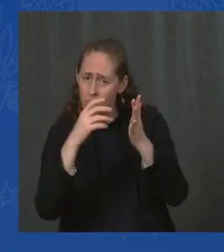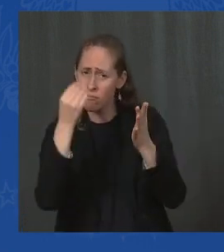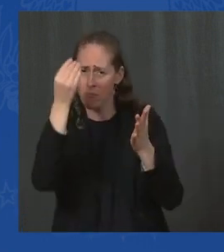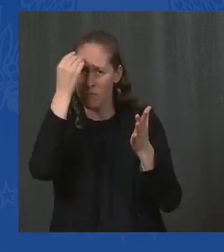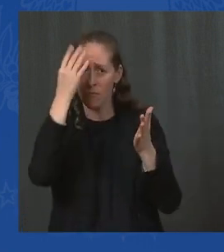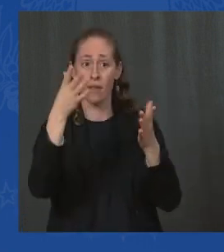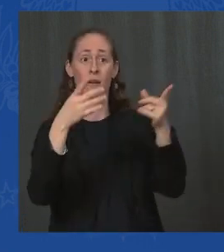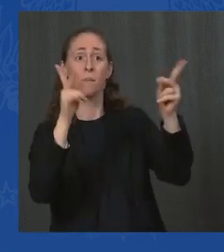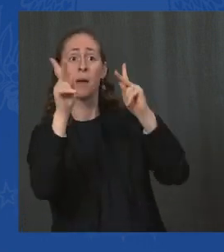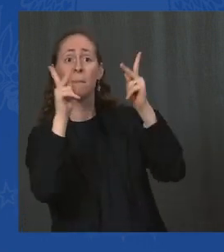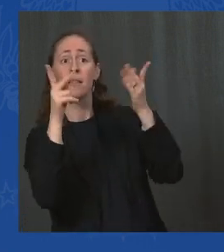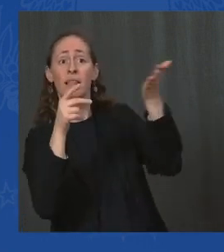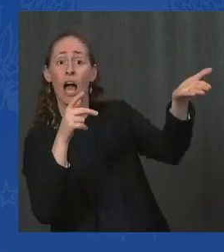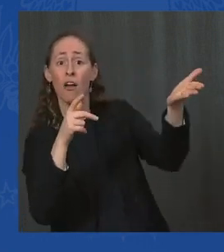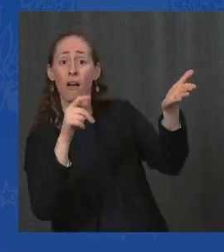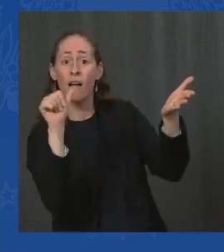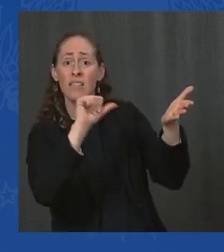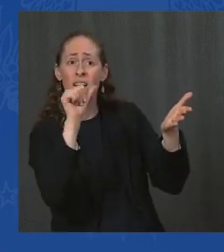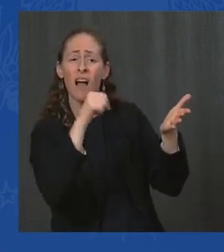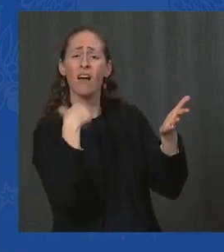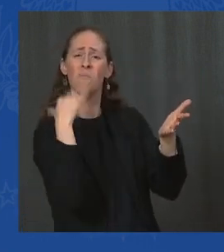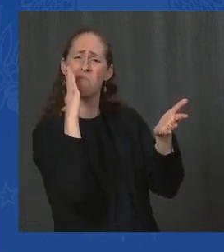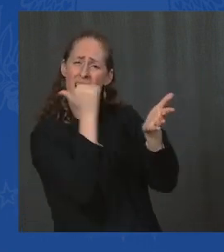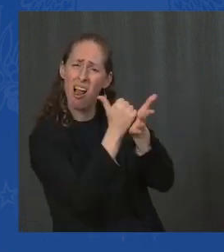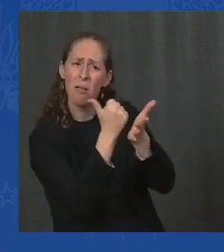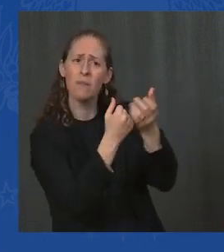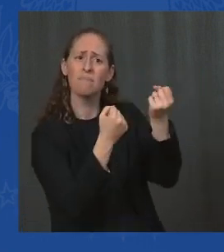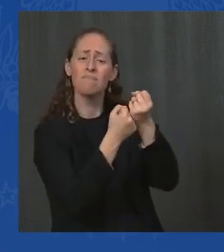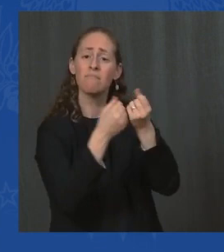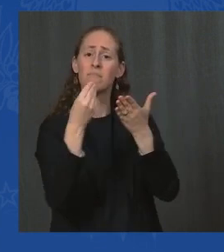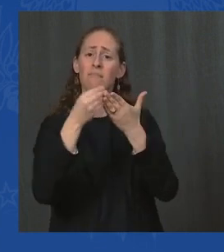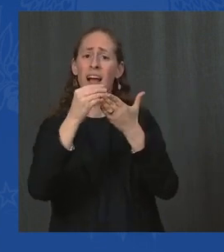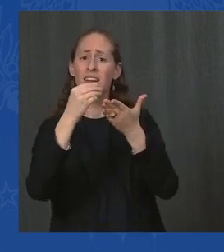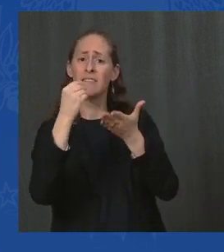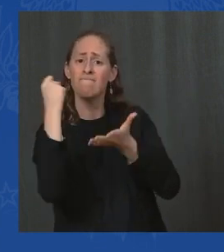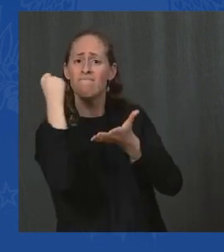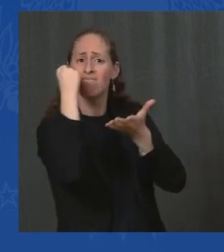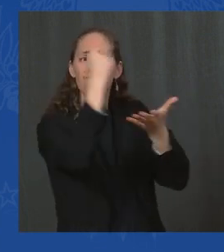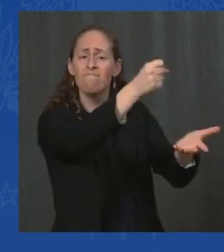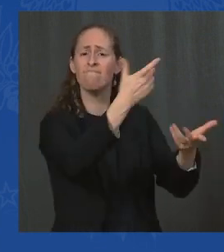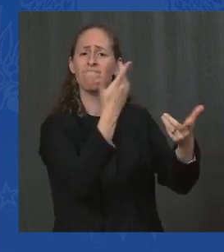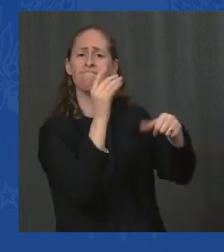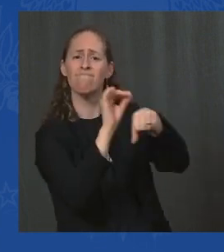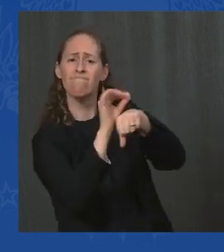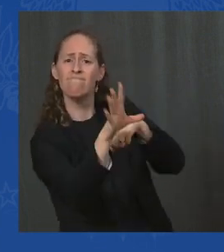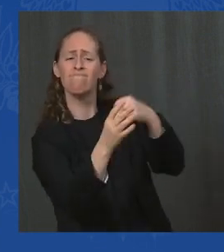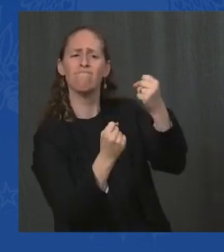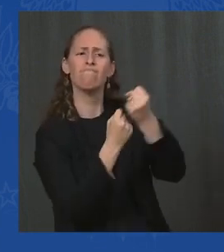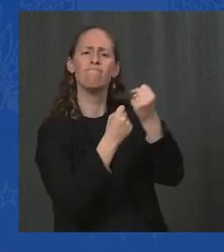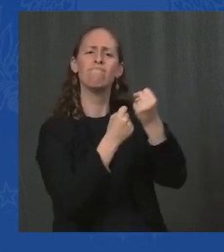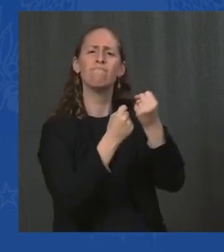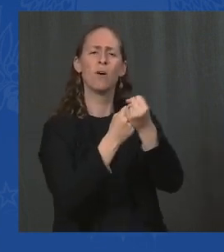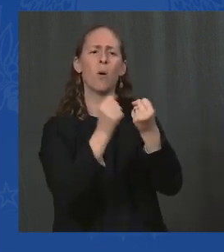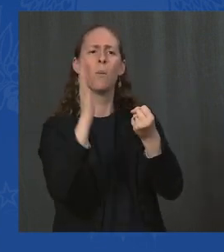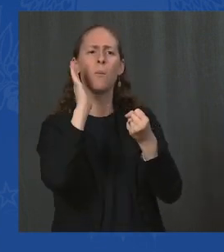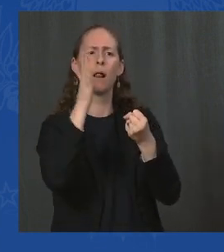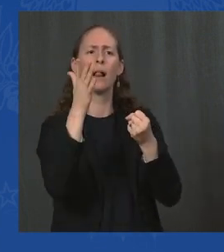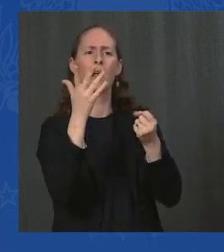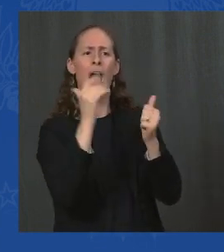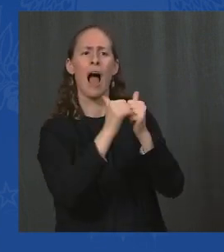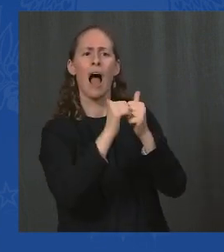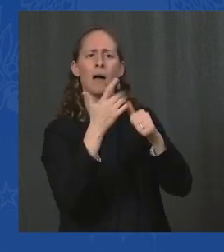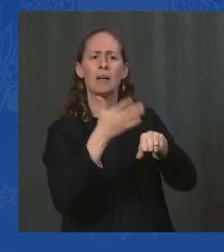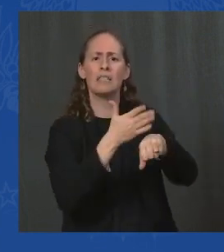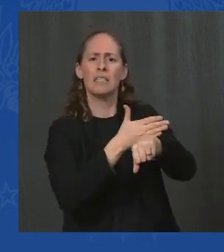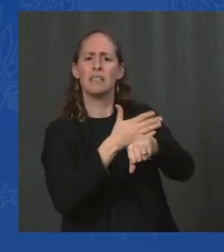aid. We'll continue to push for regional diplomacy engagement to prevent violence and instability. We'll continue to speak